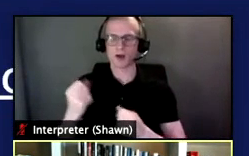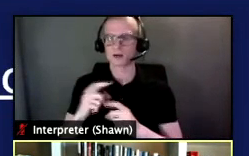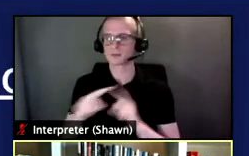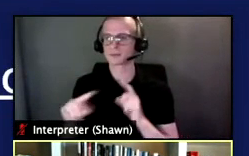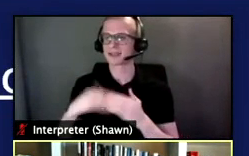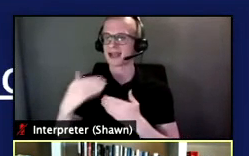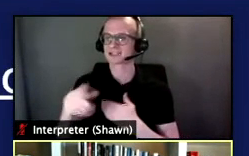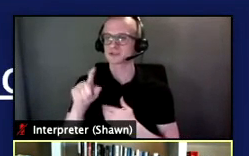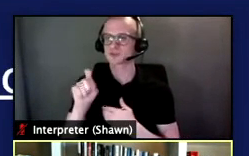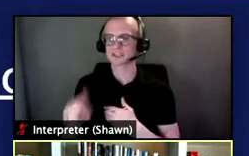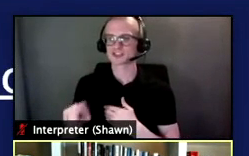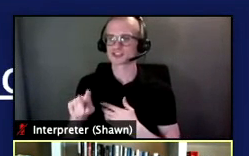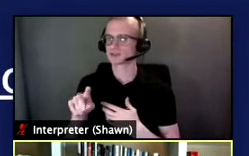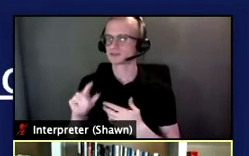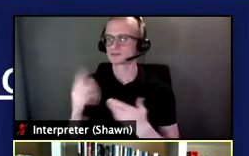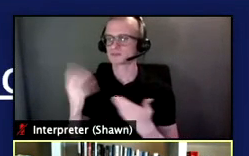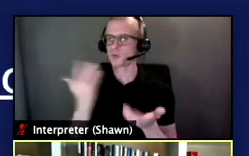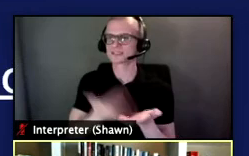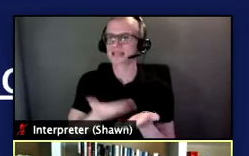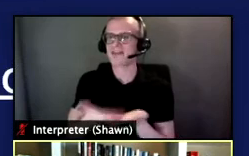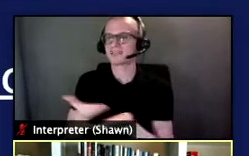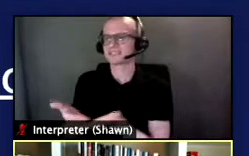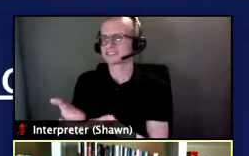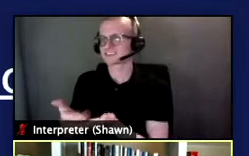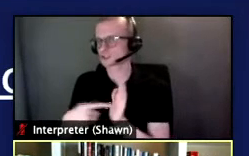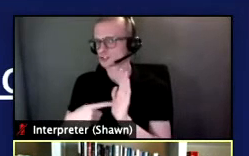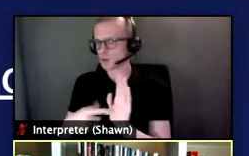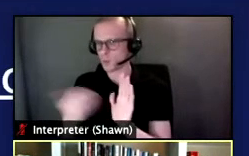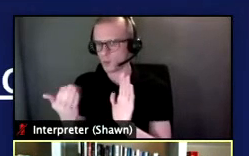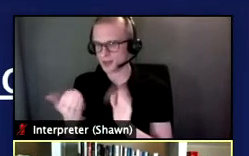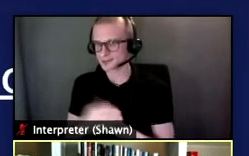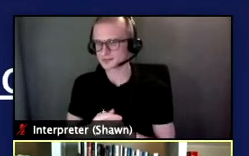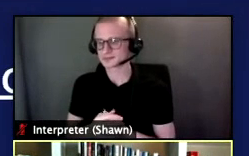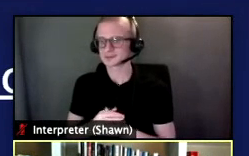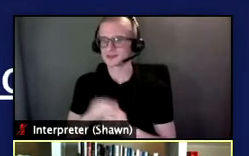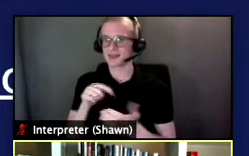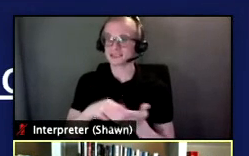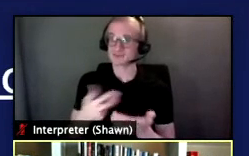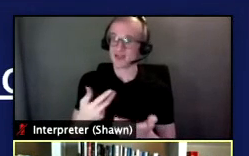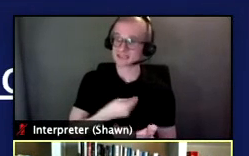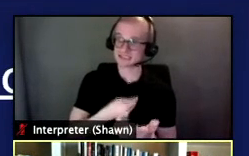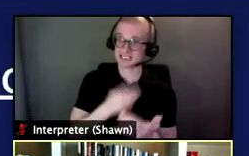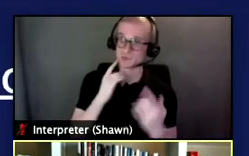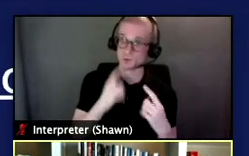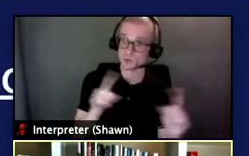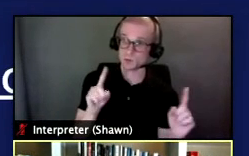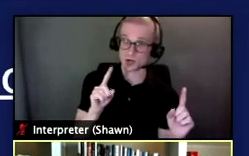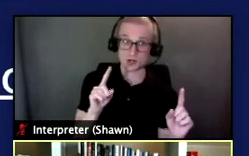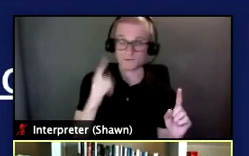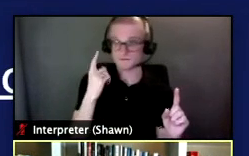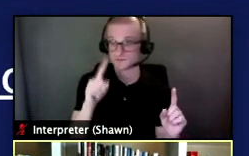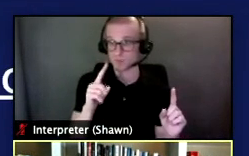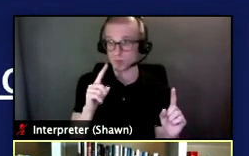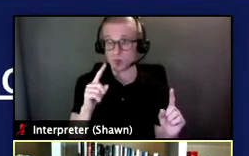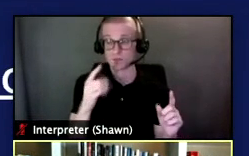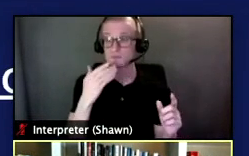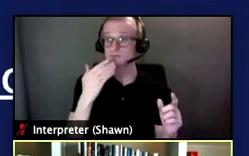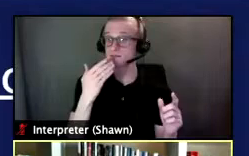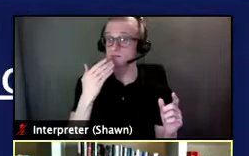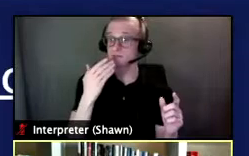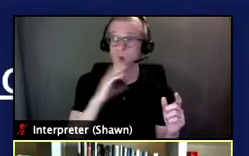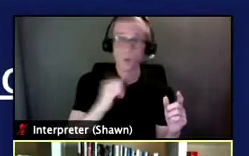this vaccine work for? Are there any challenges, like this vaccine works really well for older folks, this